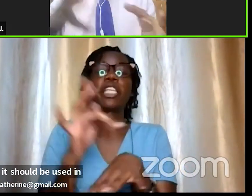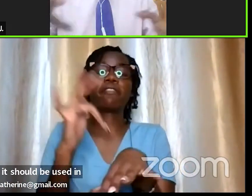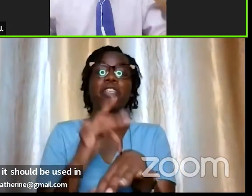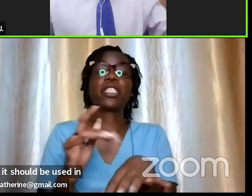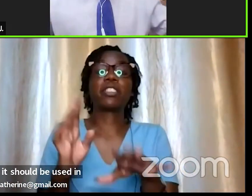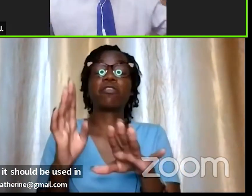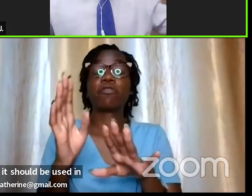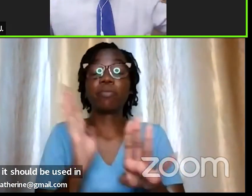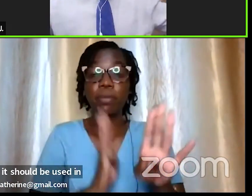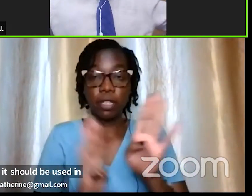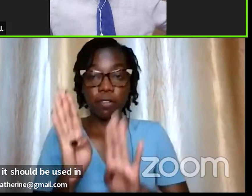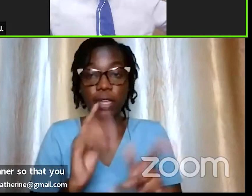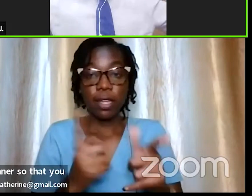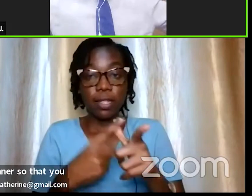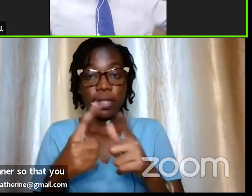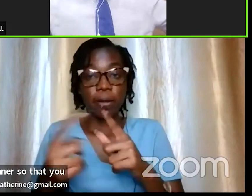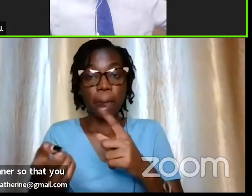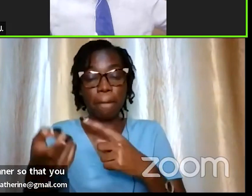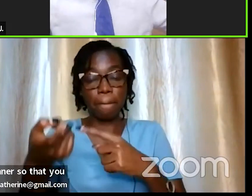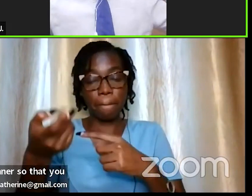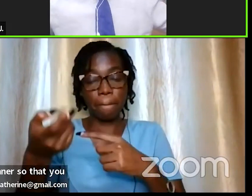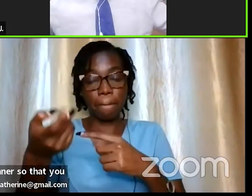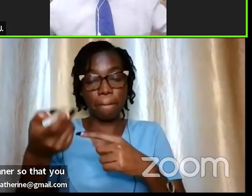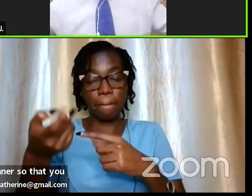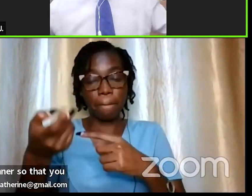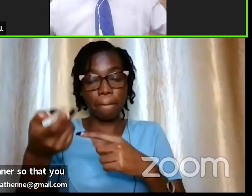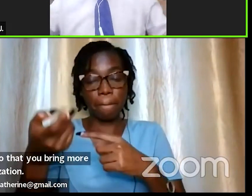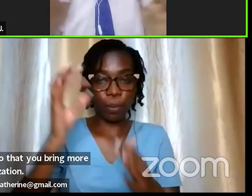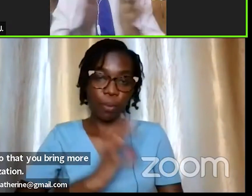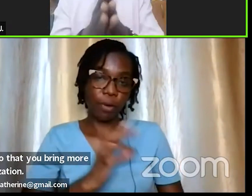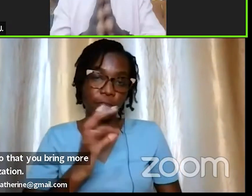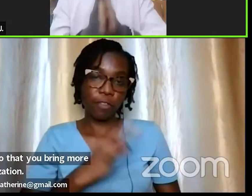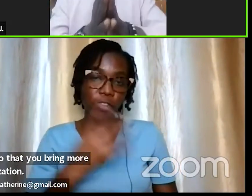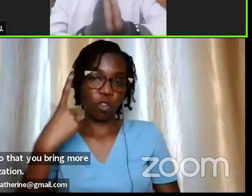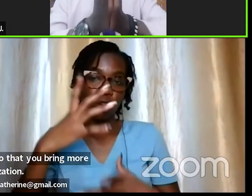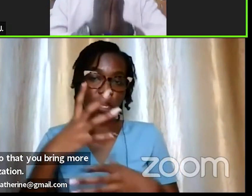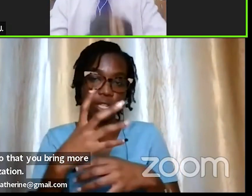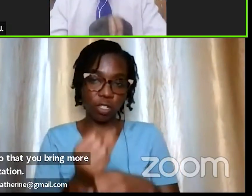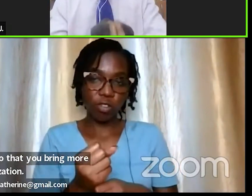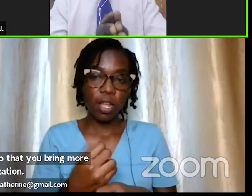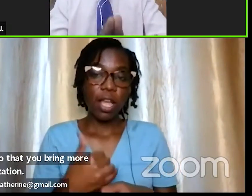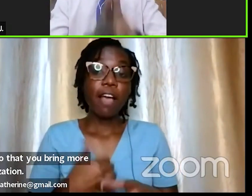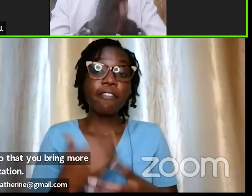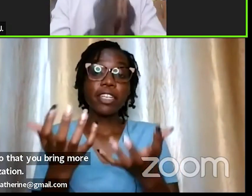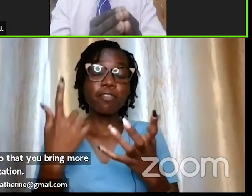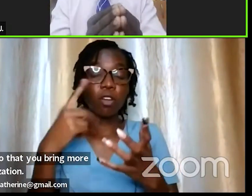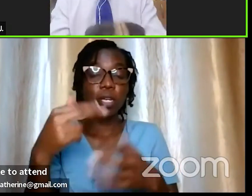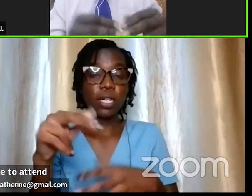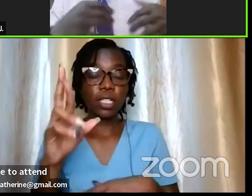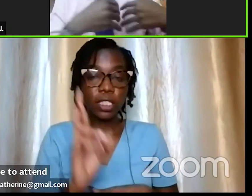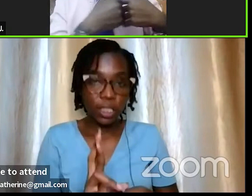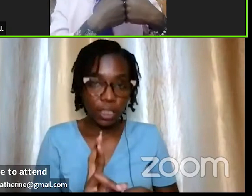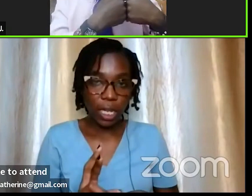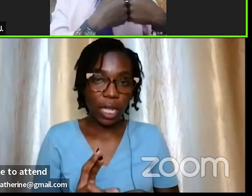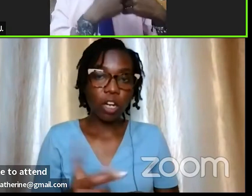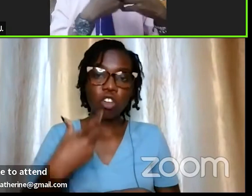that you bring more profit to the organization. There is need for HR people to attend conferences,